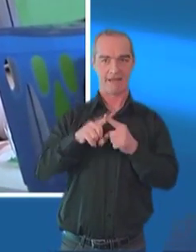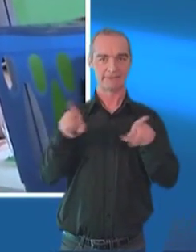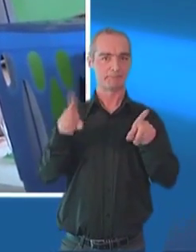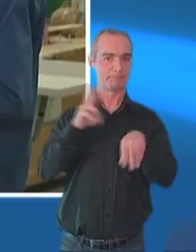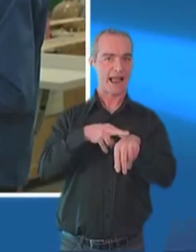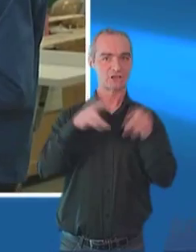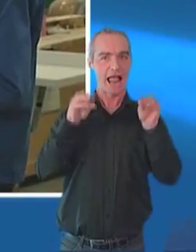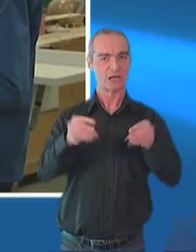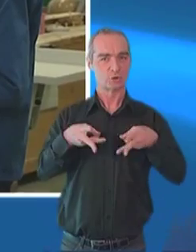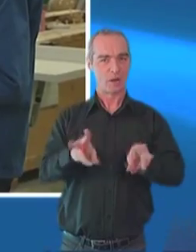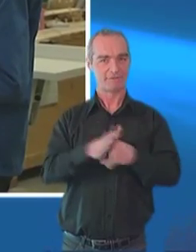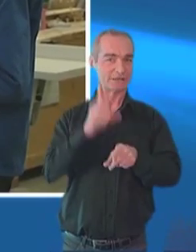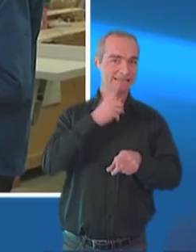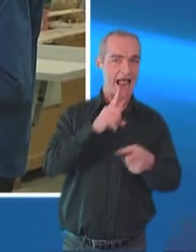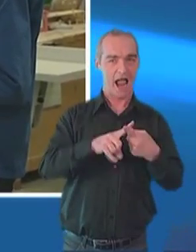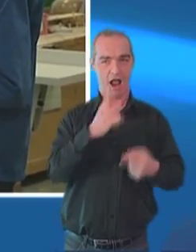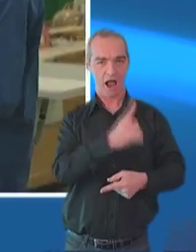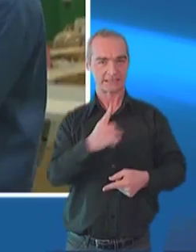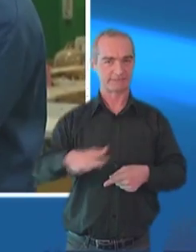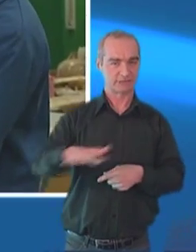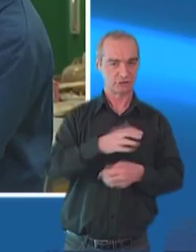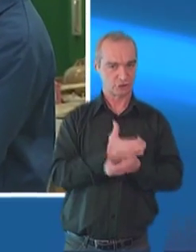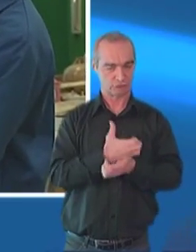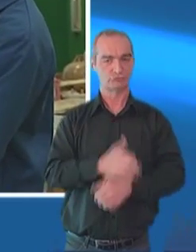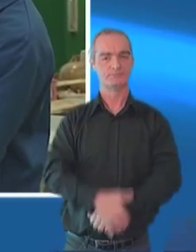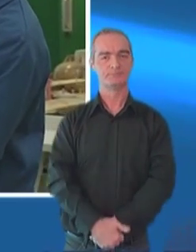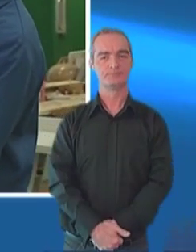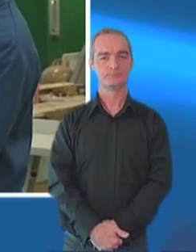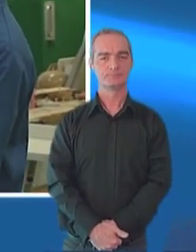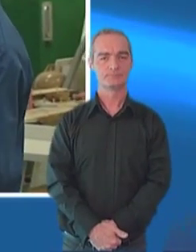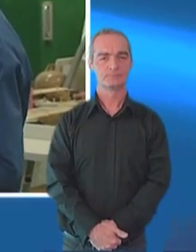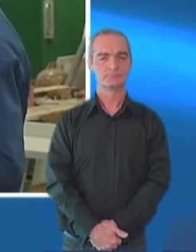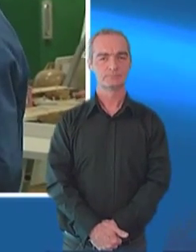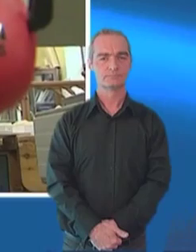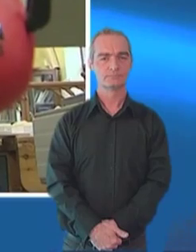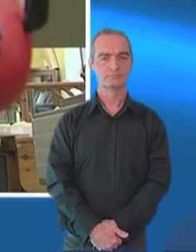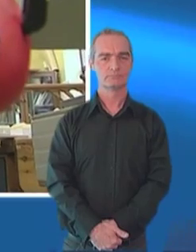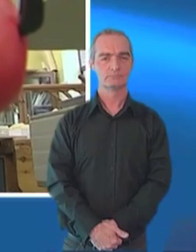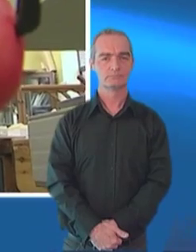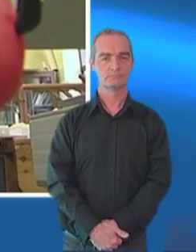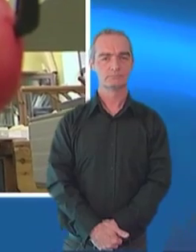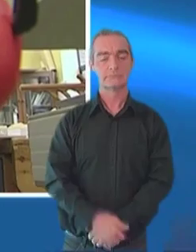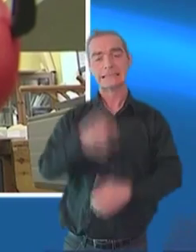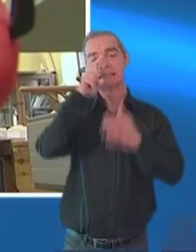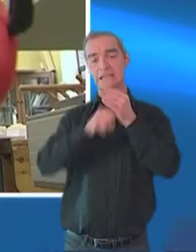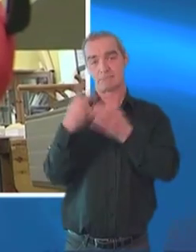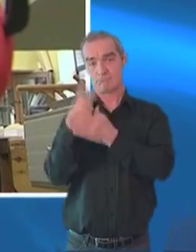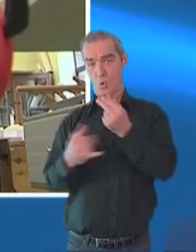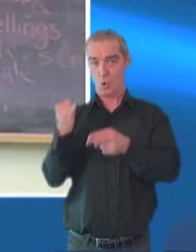also benefit from having a nurturing environment that is specially geared towards educating deaf and hard of hearing